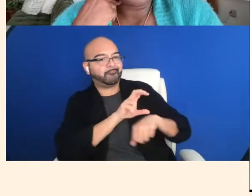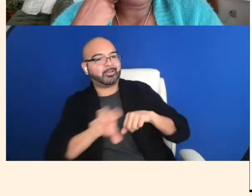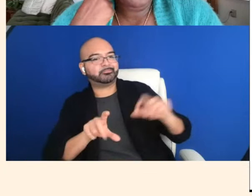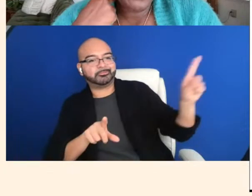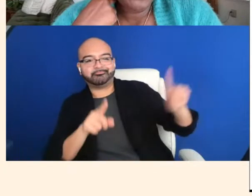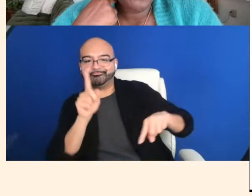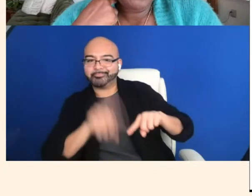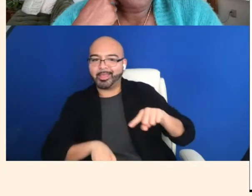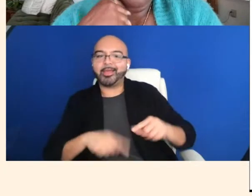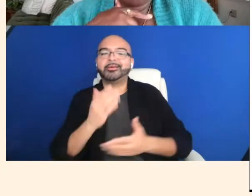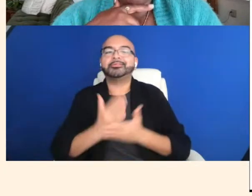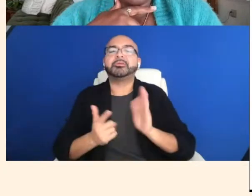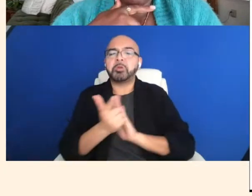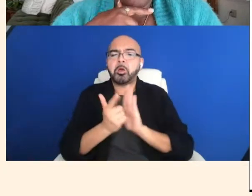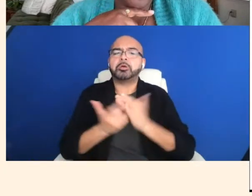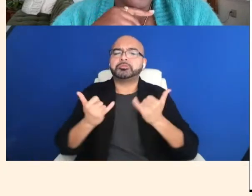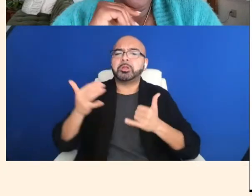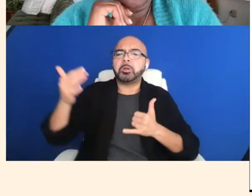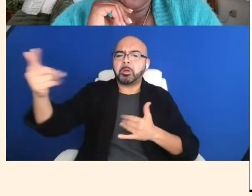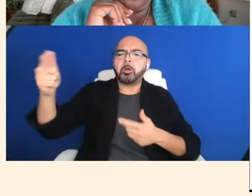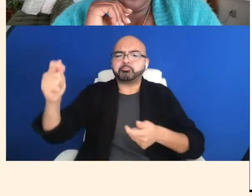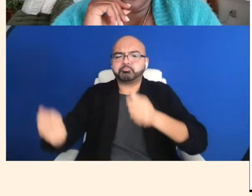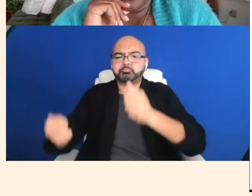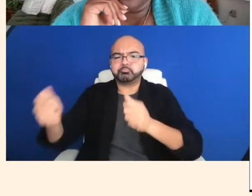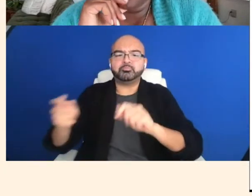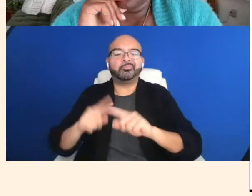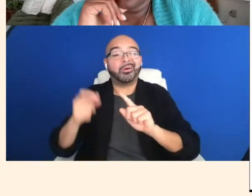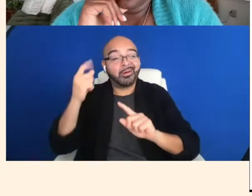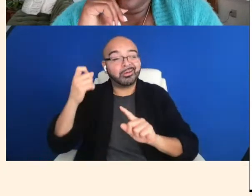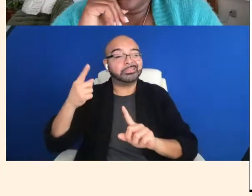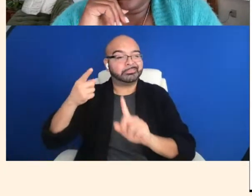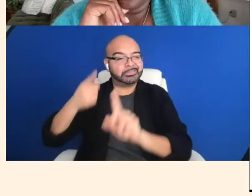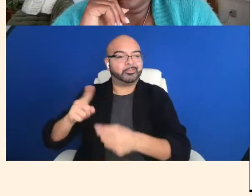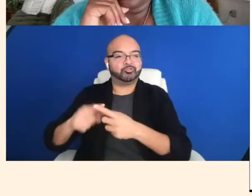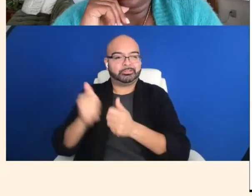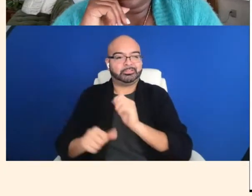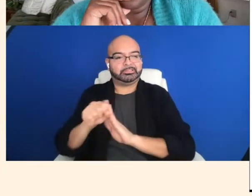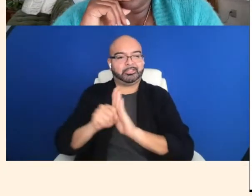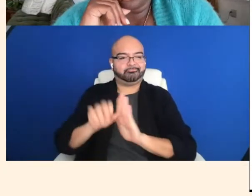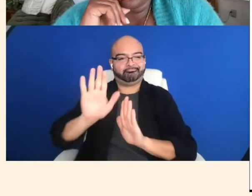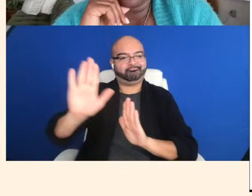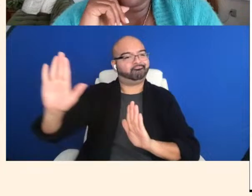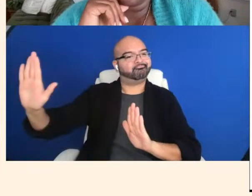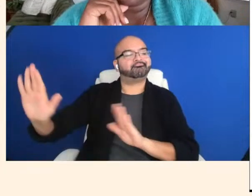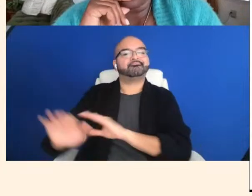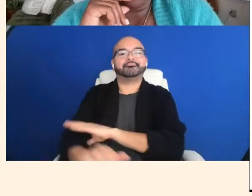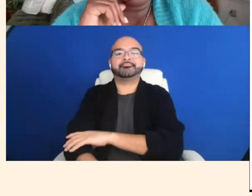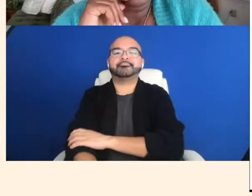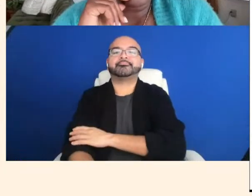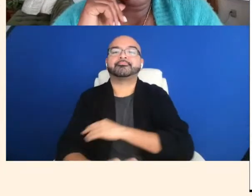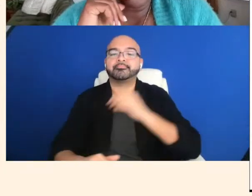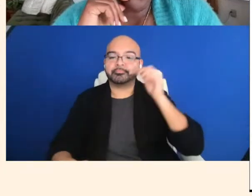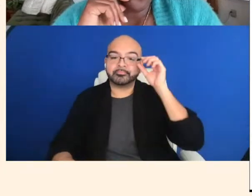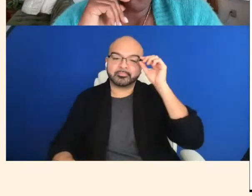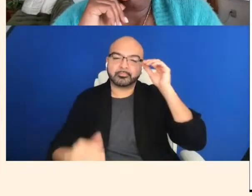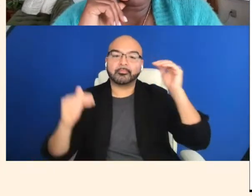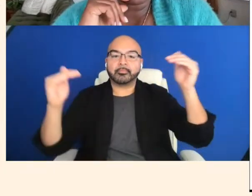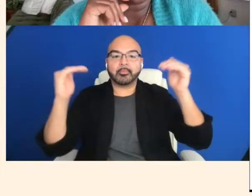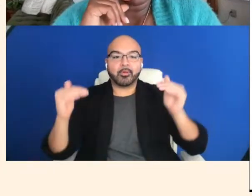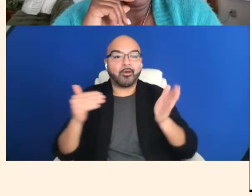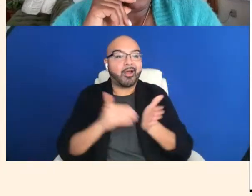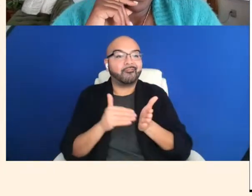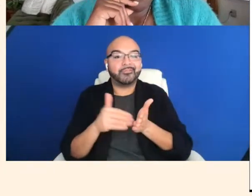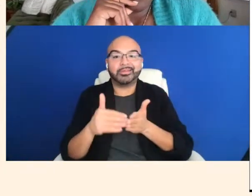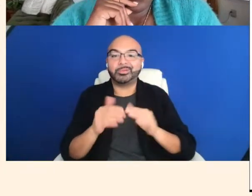laws that are changing, but they're very specific to the state. And there is often no or